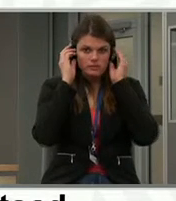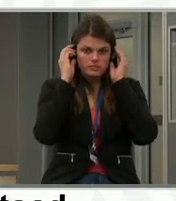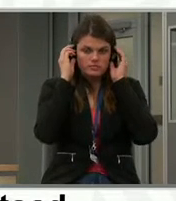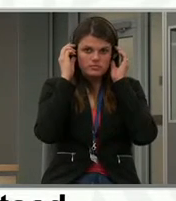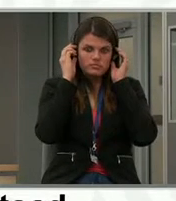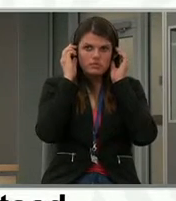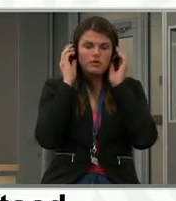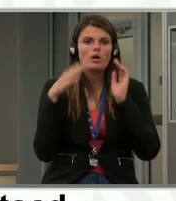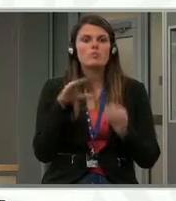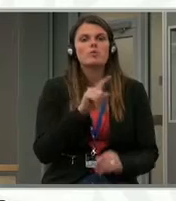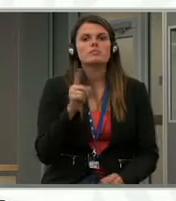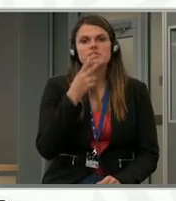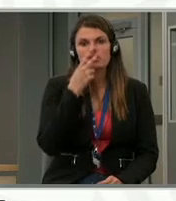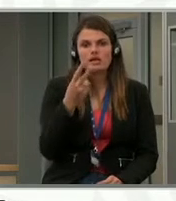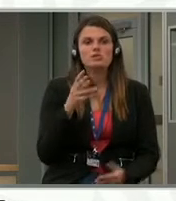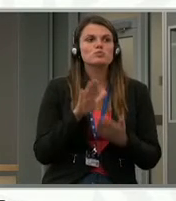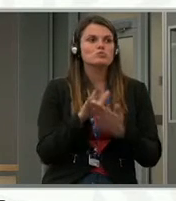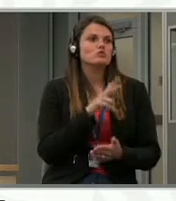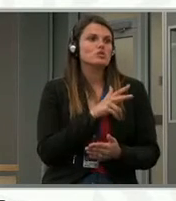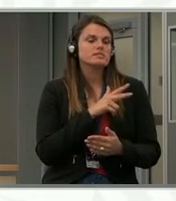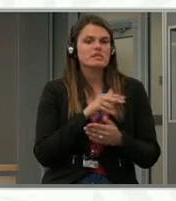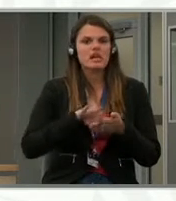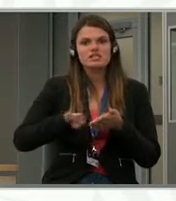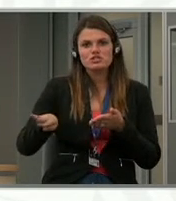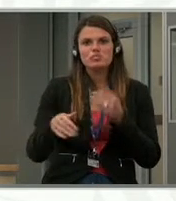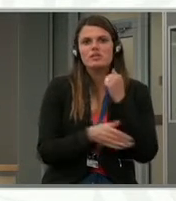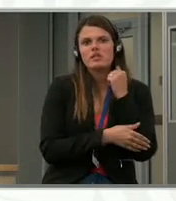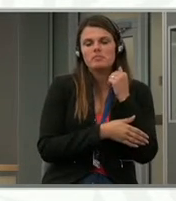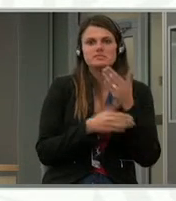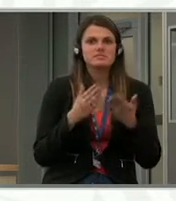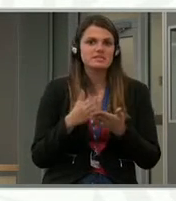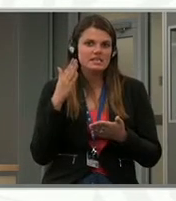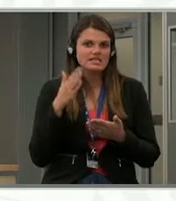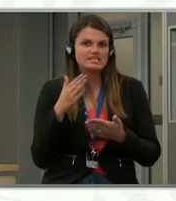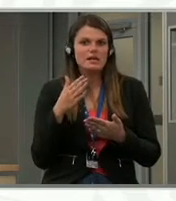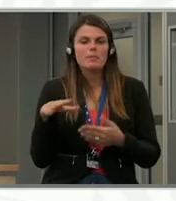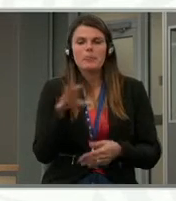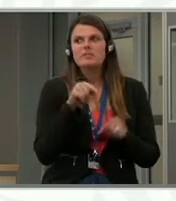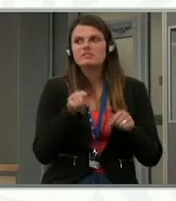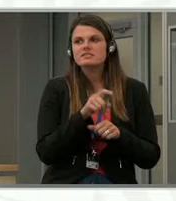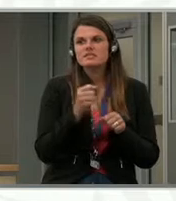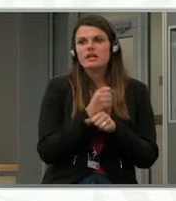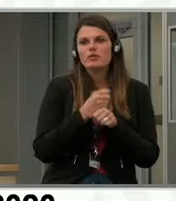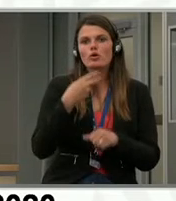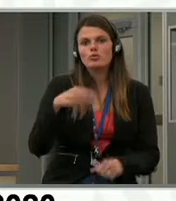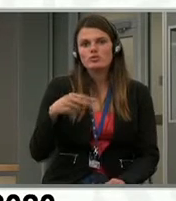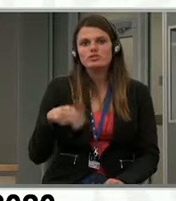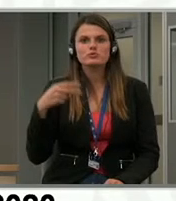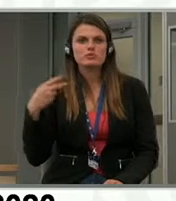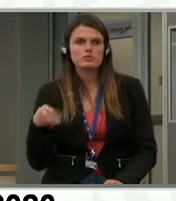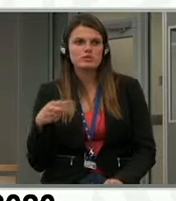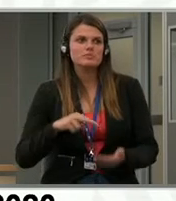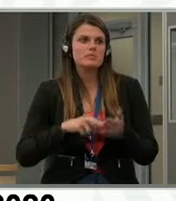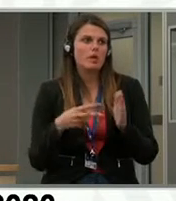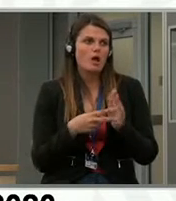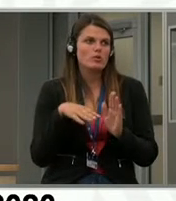exclusion, also in the framework of the review of the Europe 2020 strategy. The same goal needs to be pursued in the framework